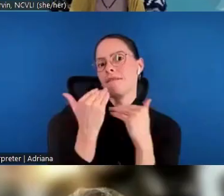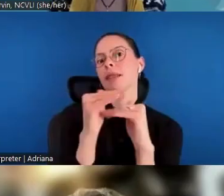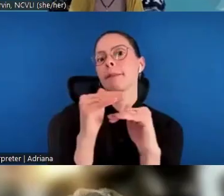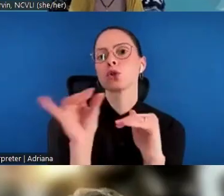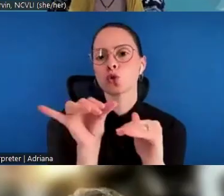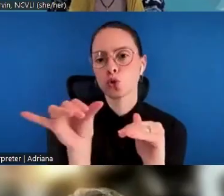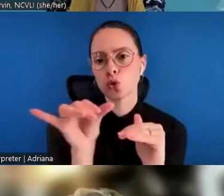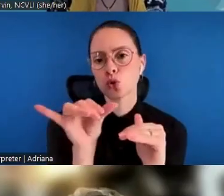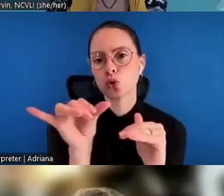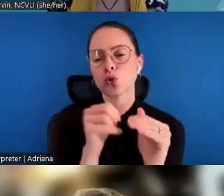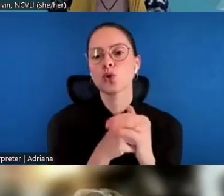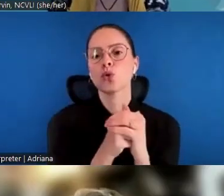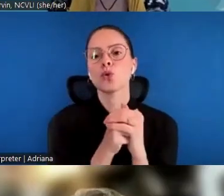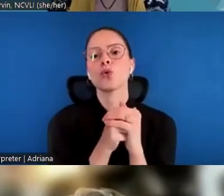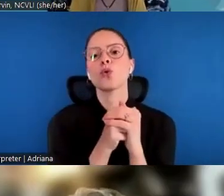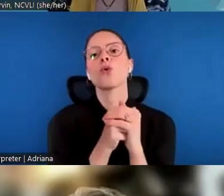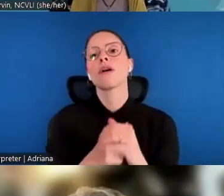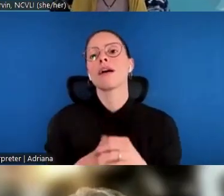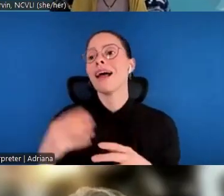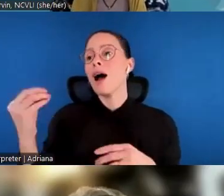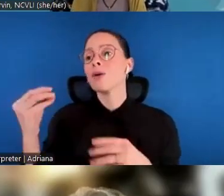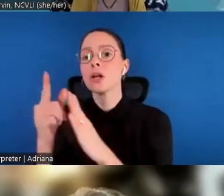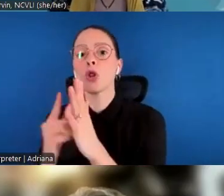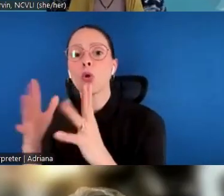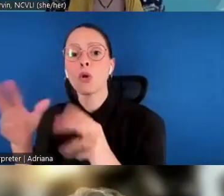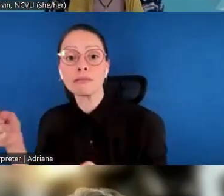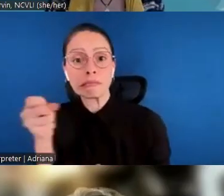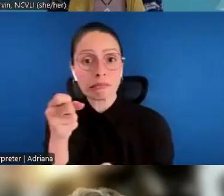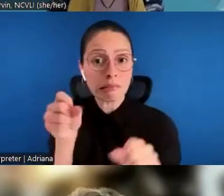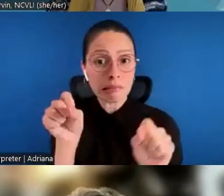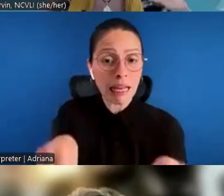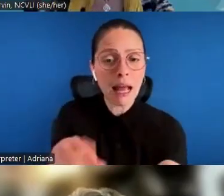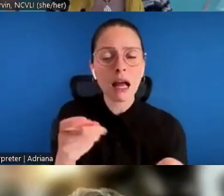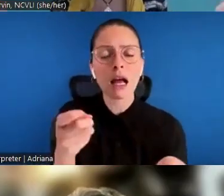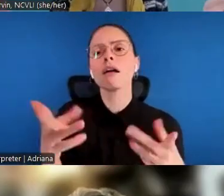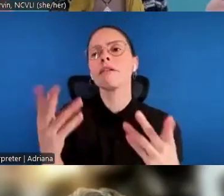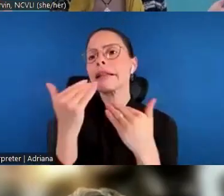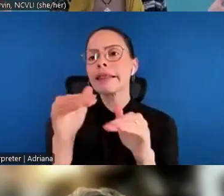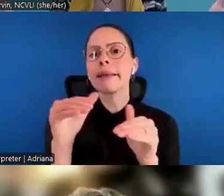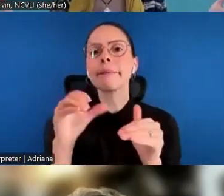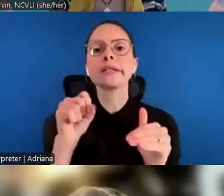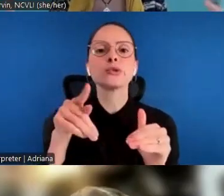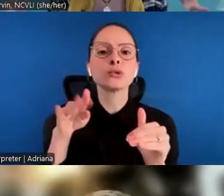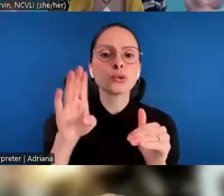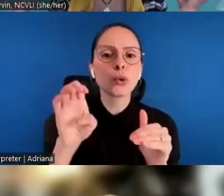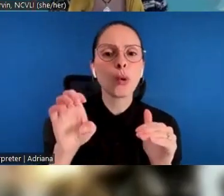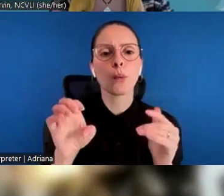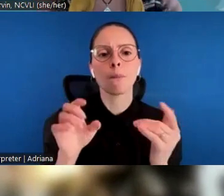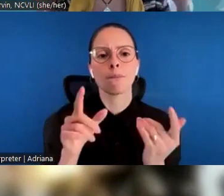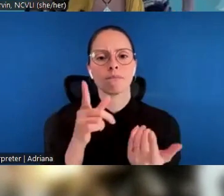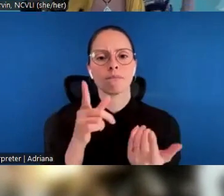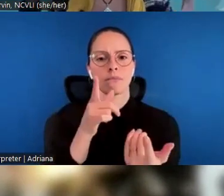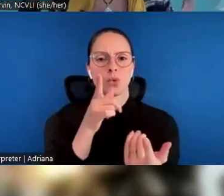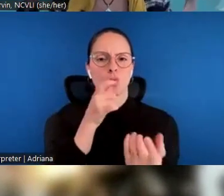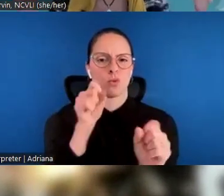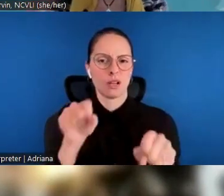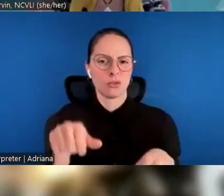into the civilian system at all. And they have limited scope of who they can serve. So there is